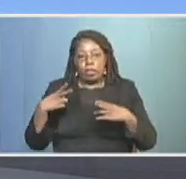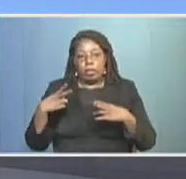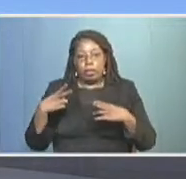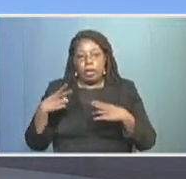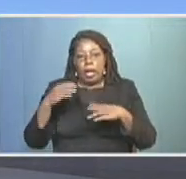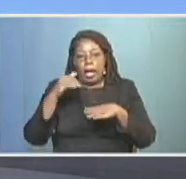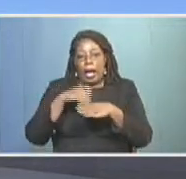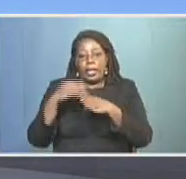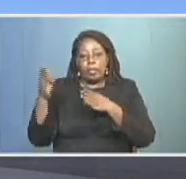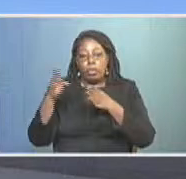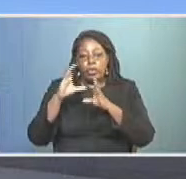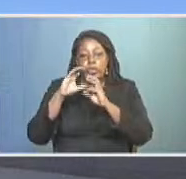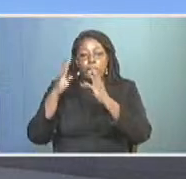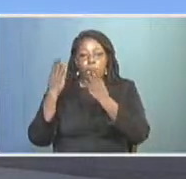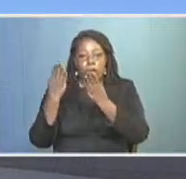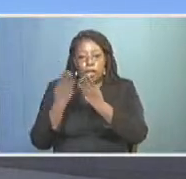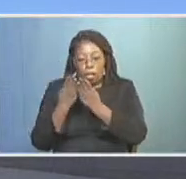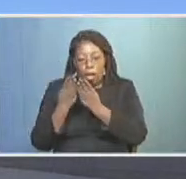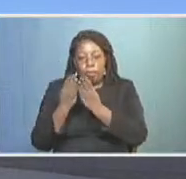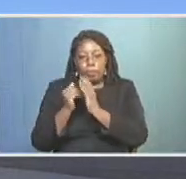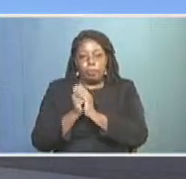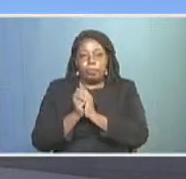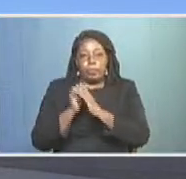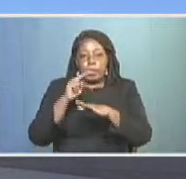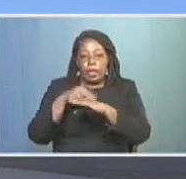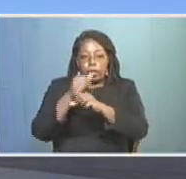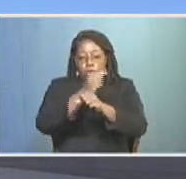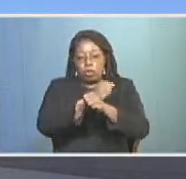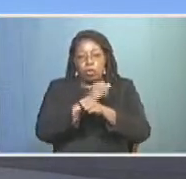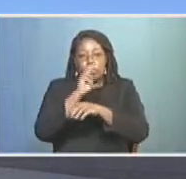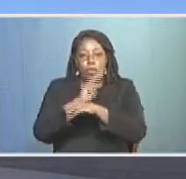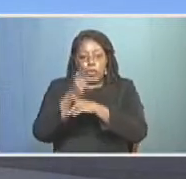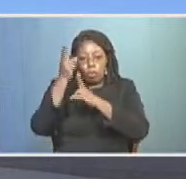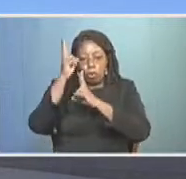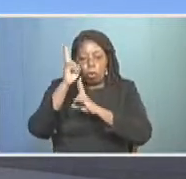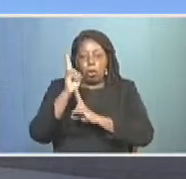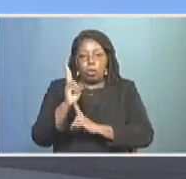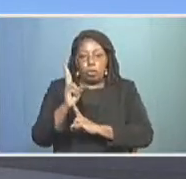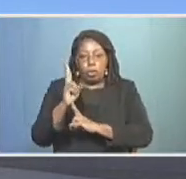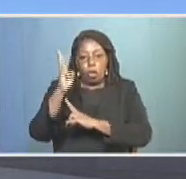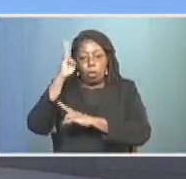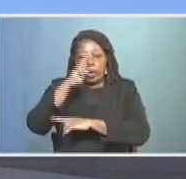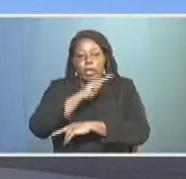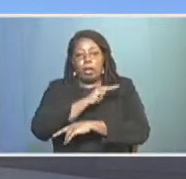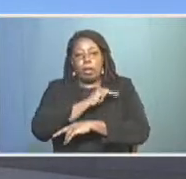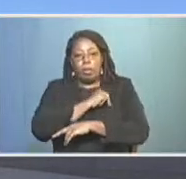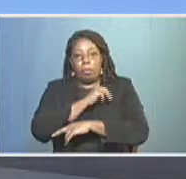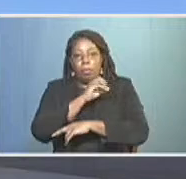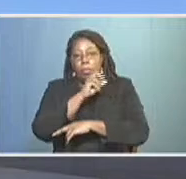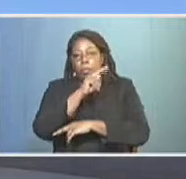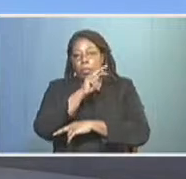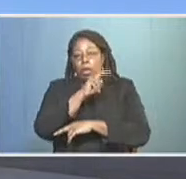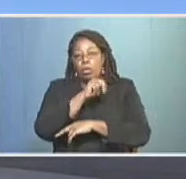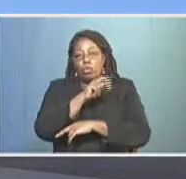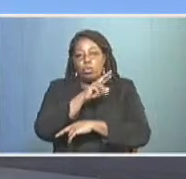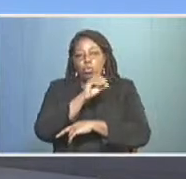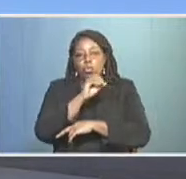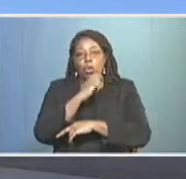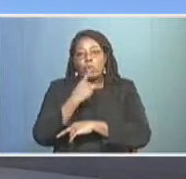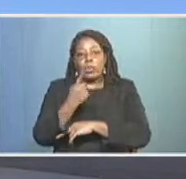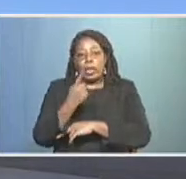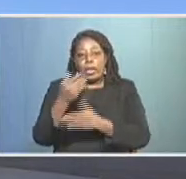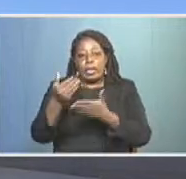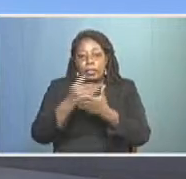at Breezes Super Club's Cable Beach. National Security Minister, the Honorable Wayne Munro, confirming this morning that when